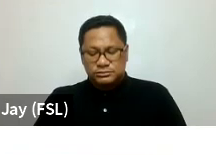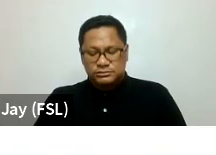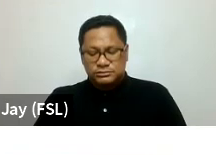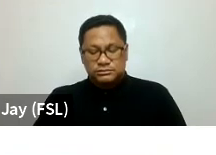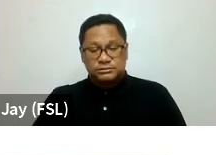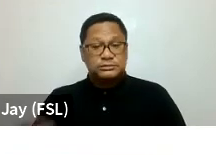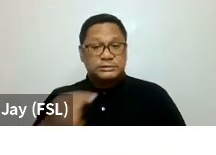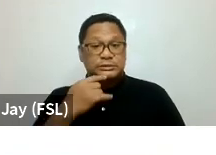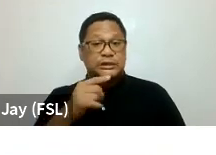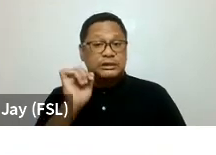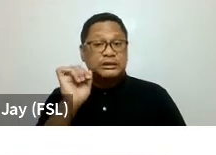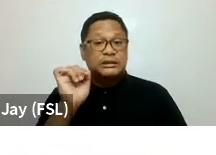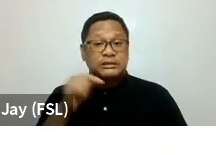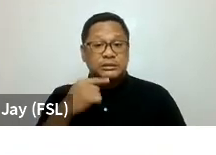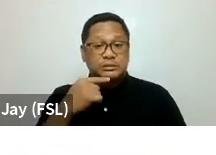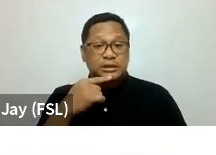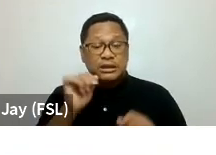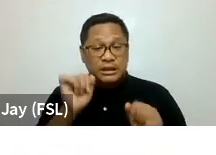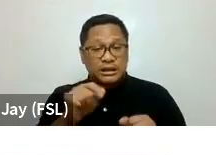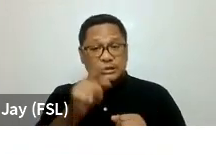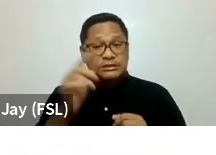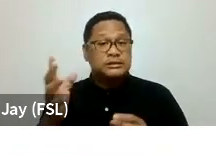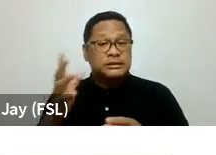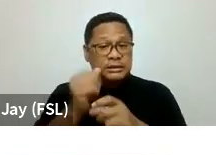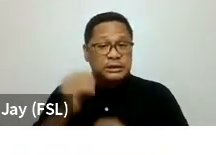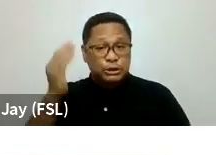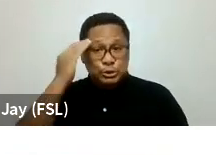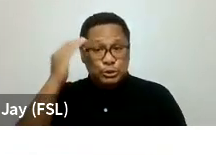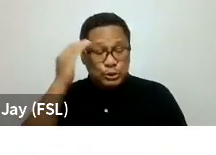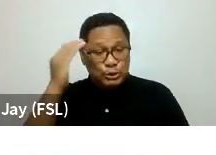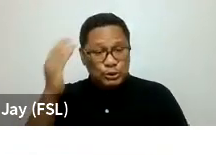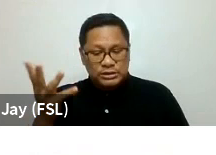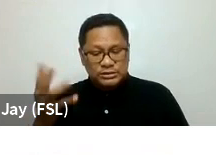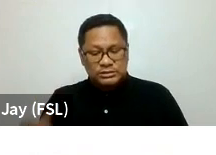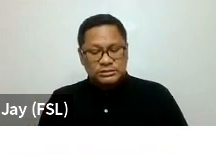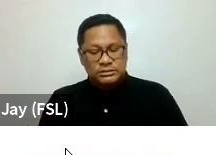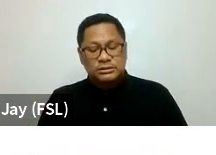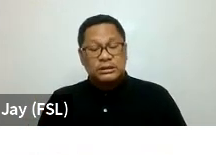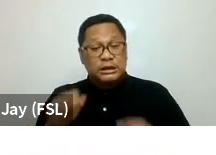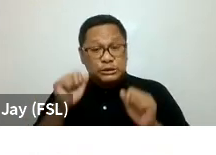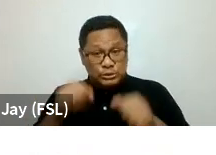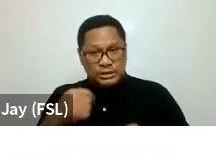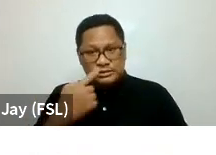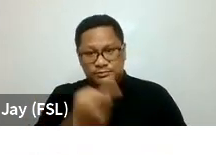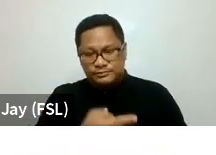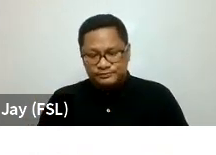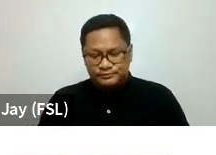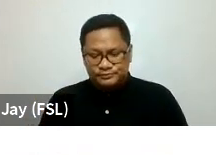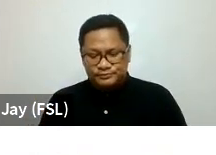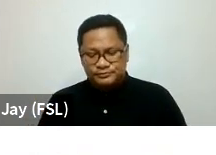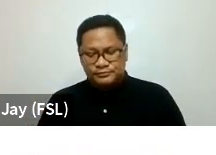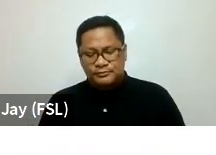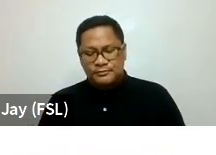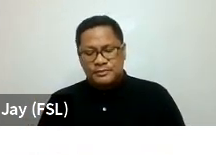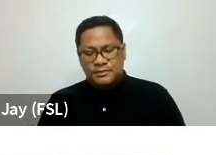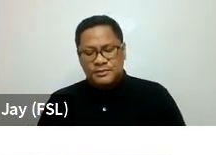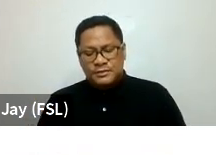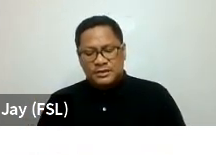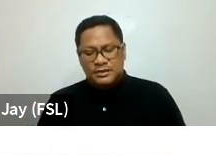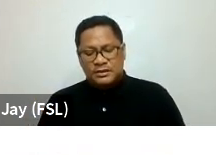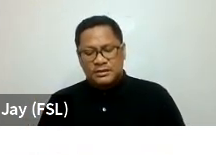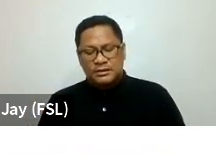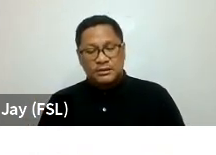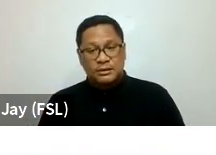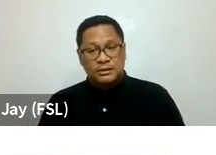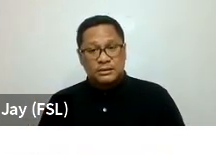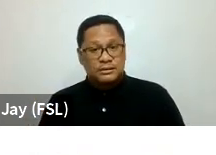generate as much knowledge as you can. Okay. Generate as much knowledge as you can. Okay. And in this case,